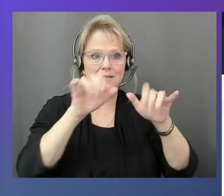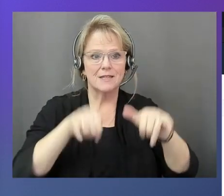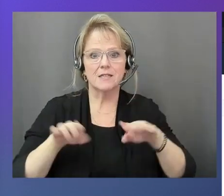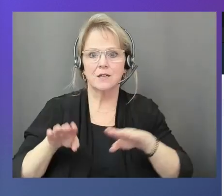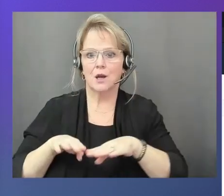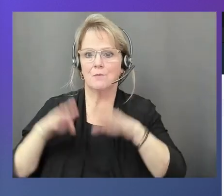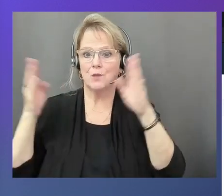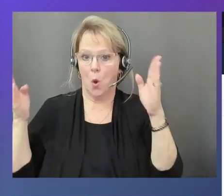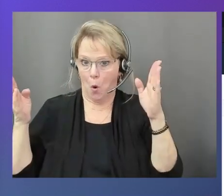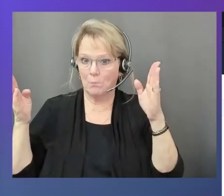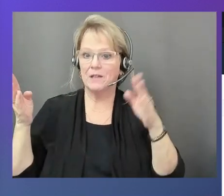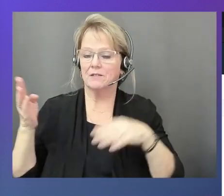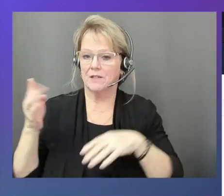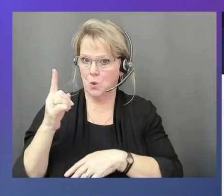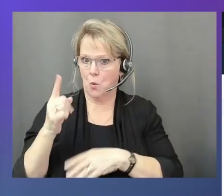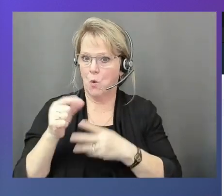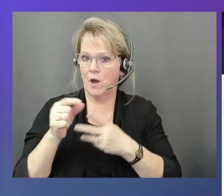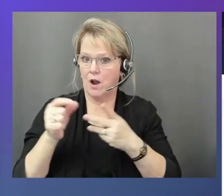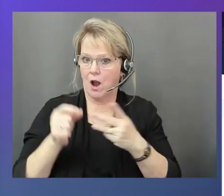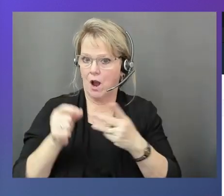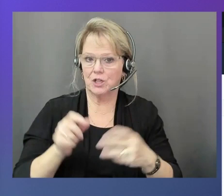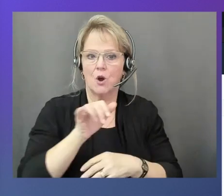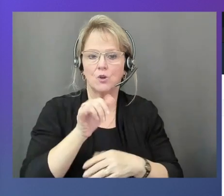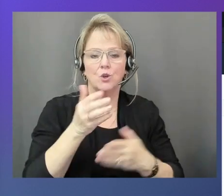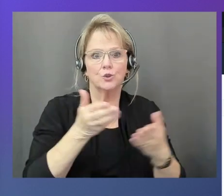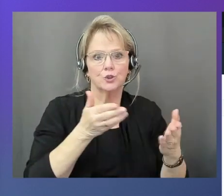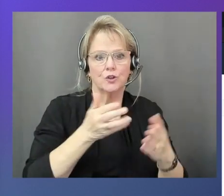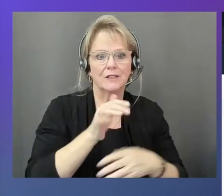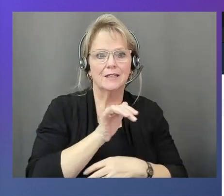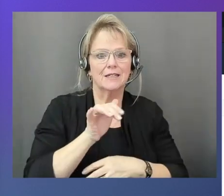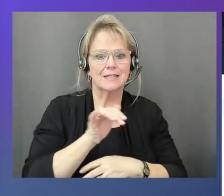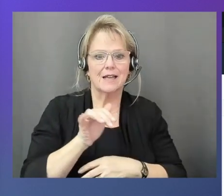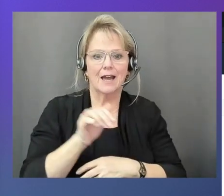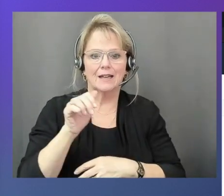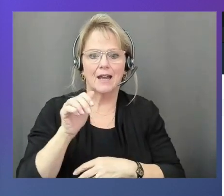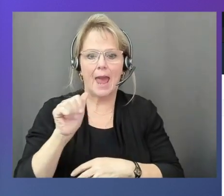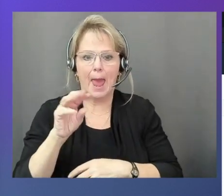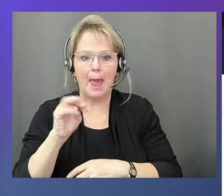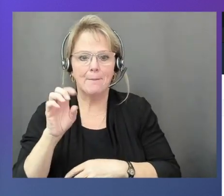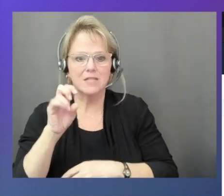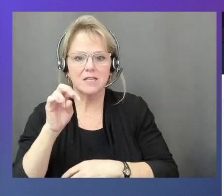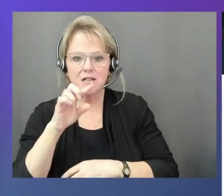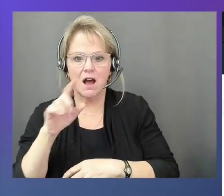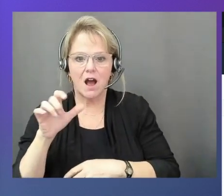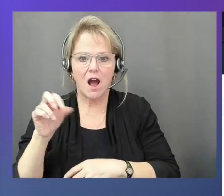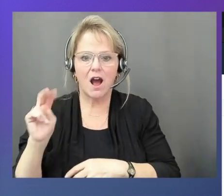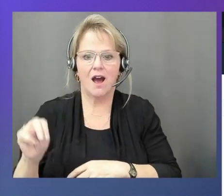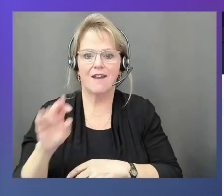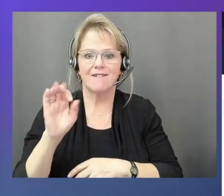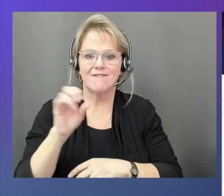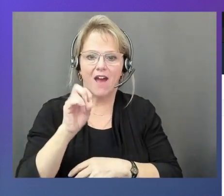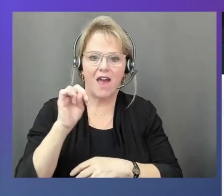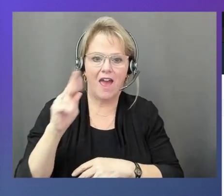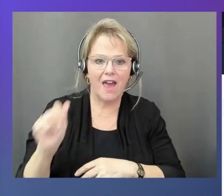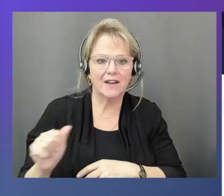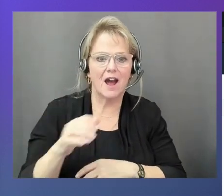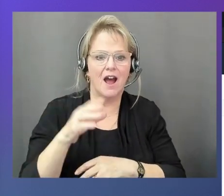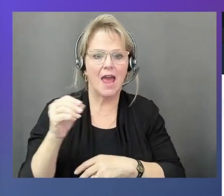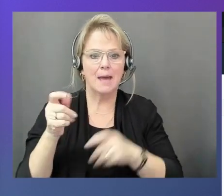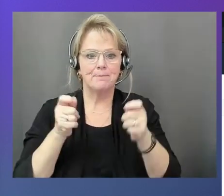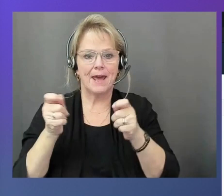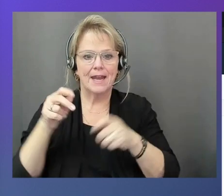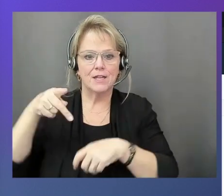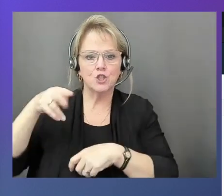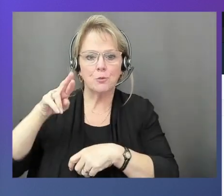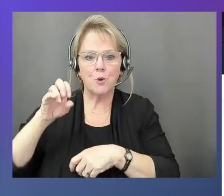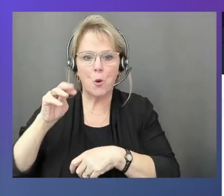another option. We also have services like Amazon Managed Grafana and Managed Prometheus, which can be part of the solution. But in this